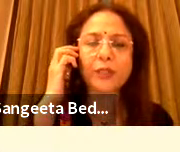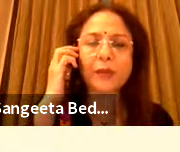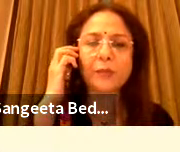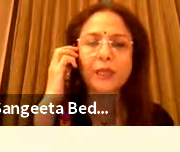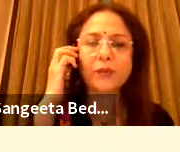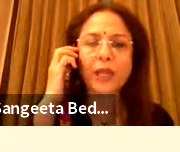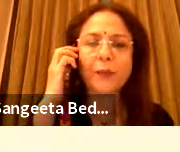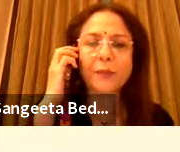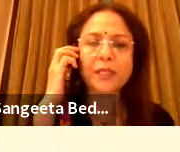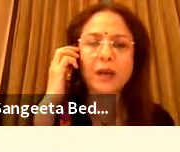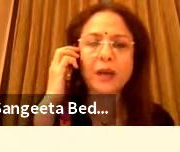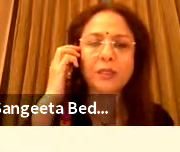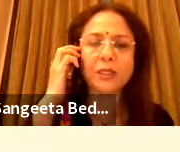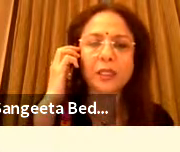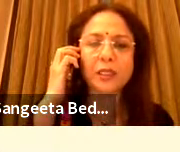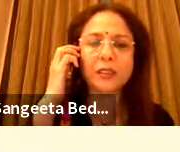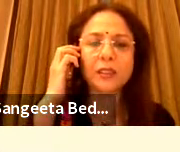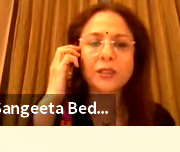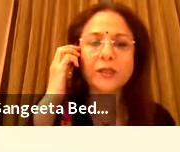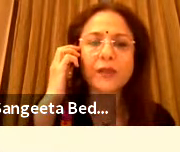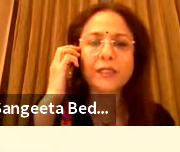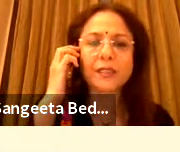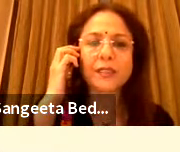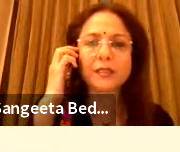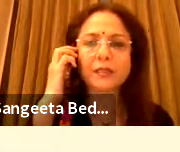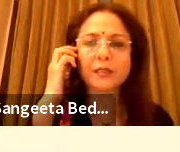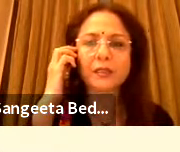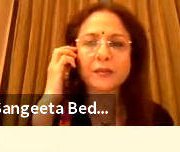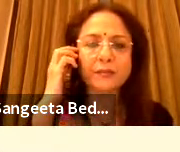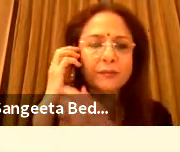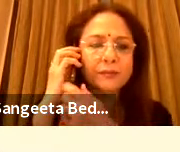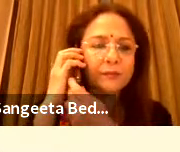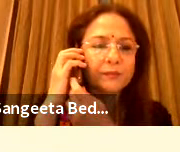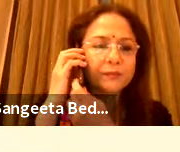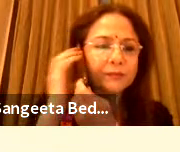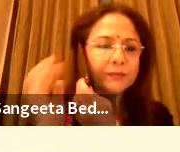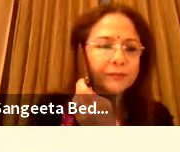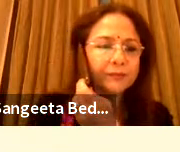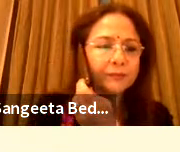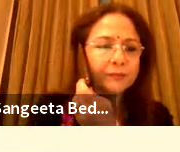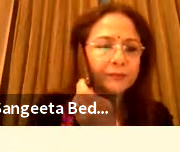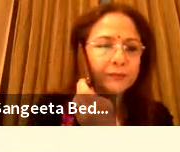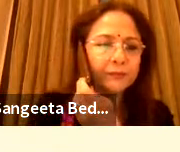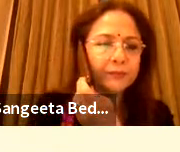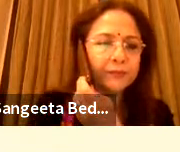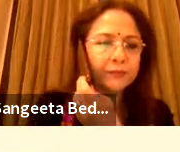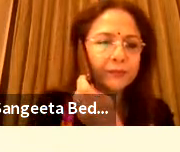but you have to tell me what happens around chief guests.